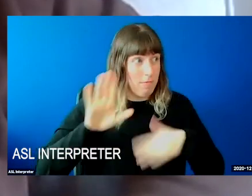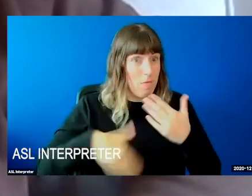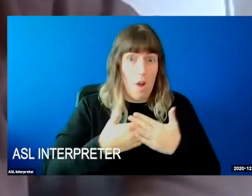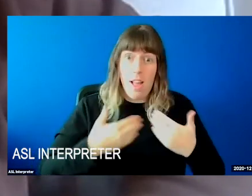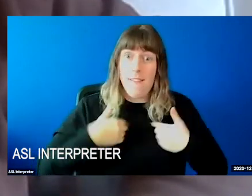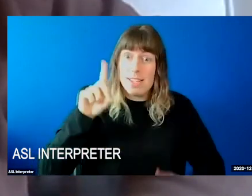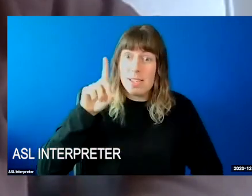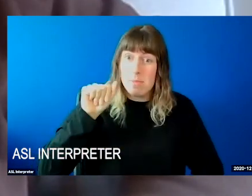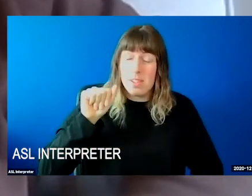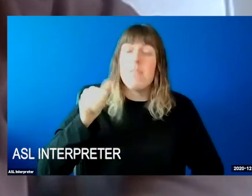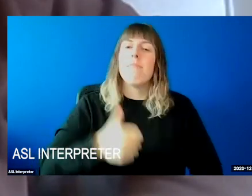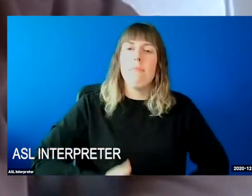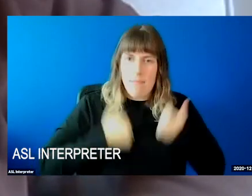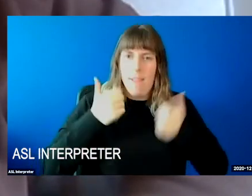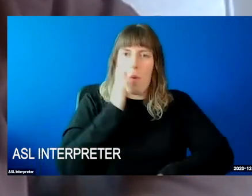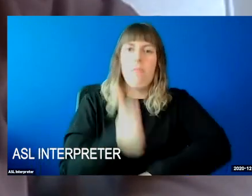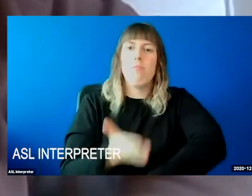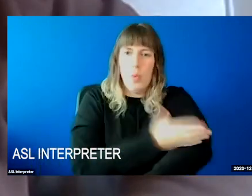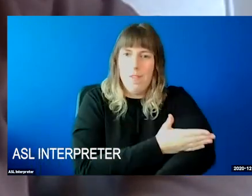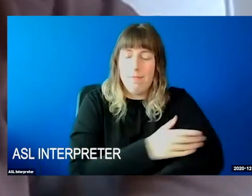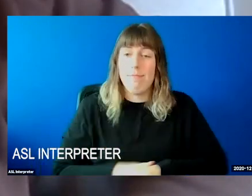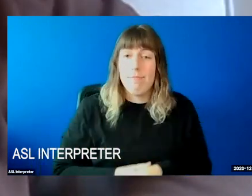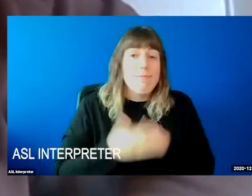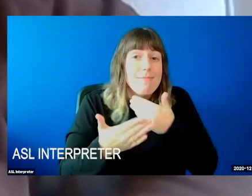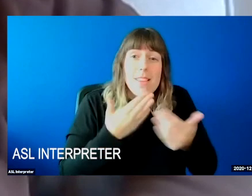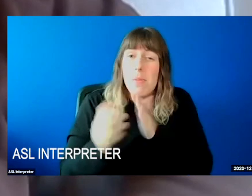quality of life for every person with a disability in this country,